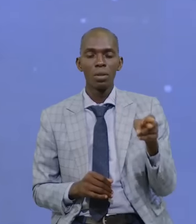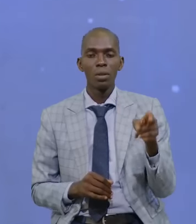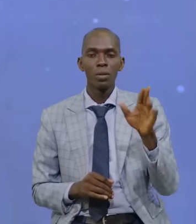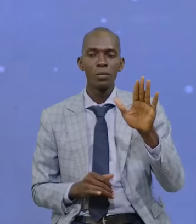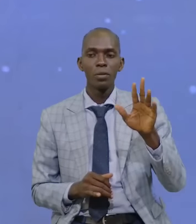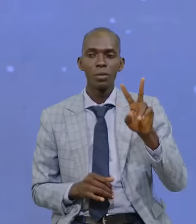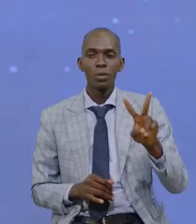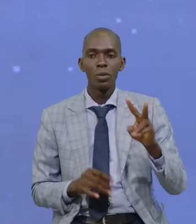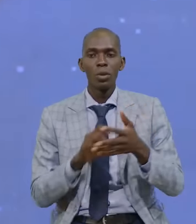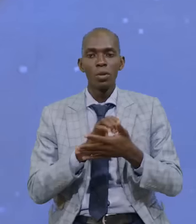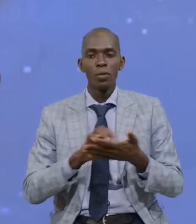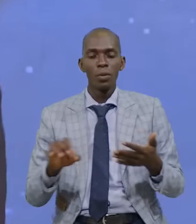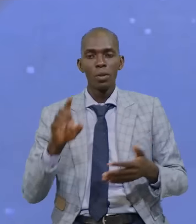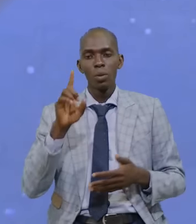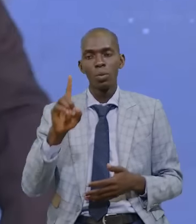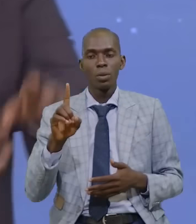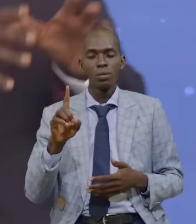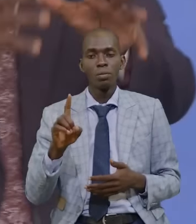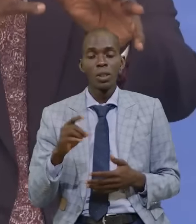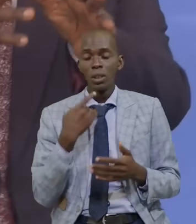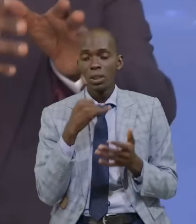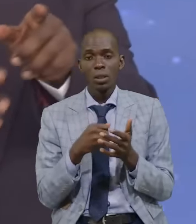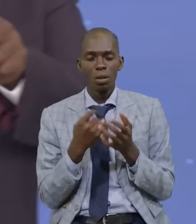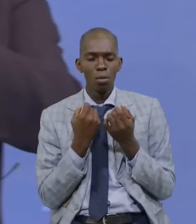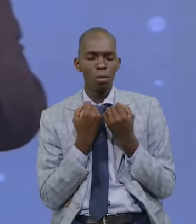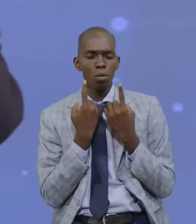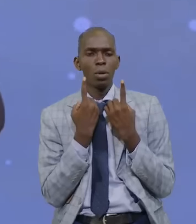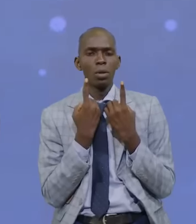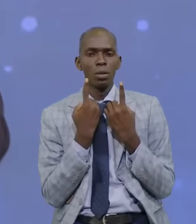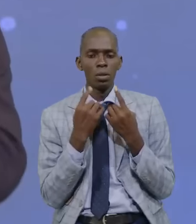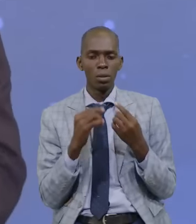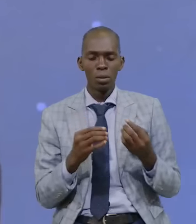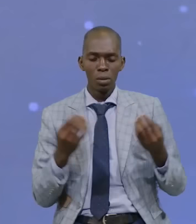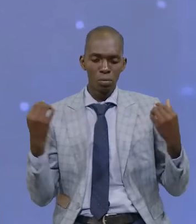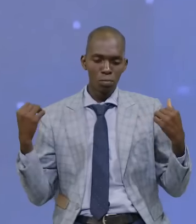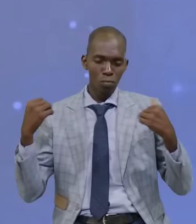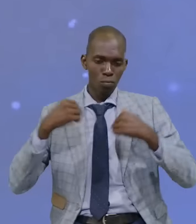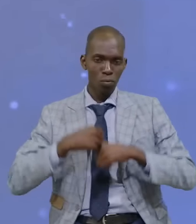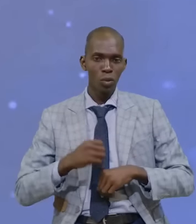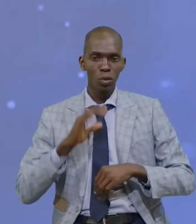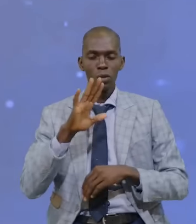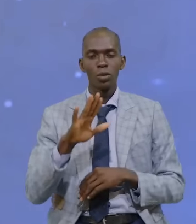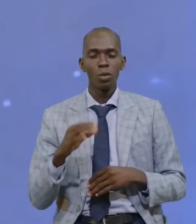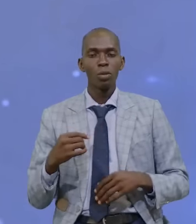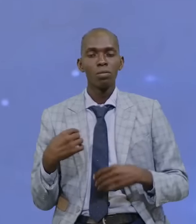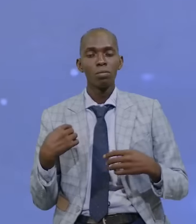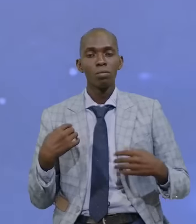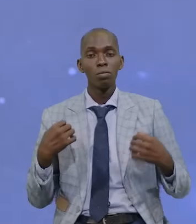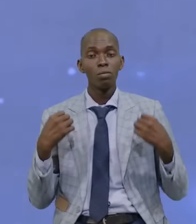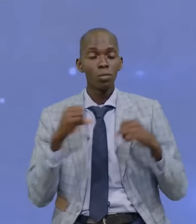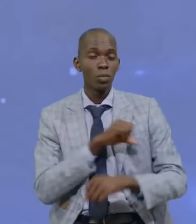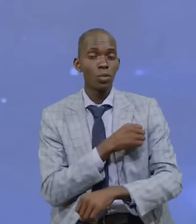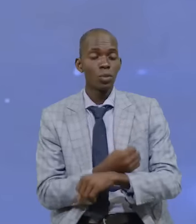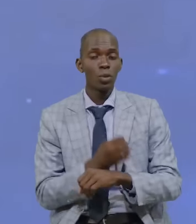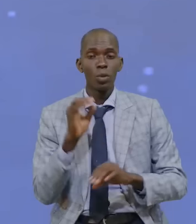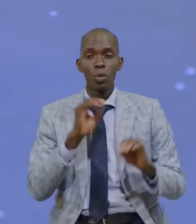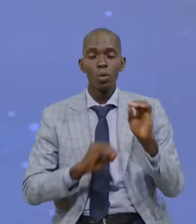1. Awake, awake, put on thy strength, O Zion. Put on